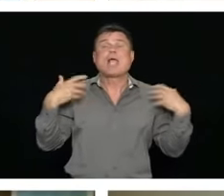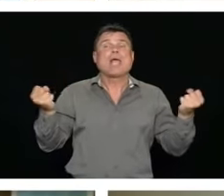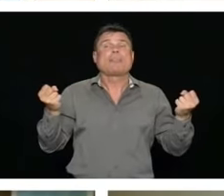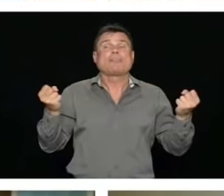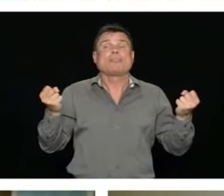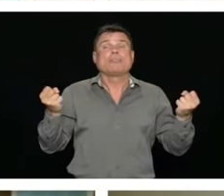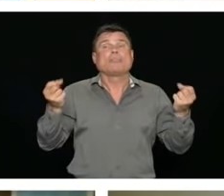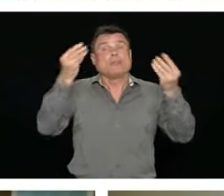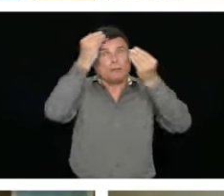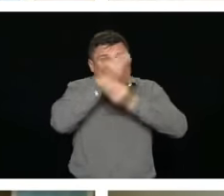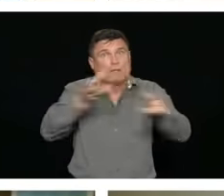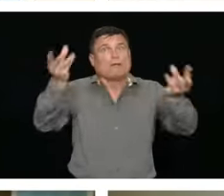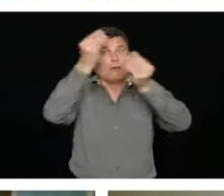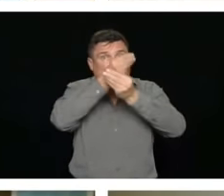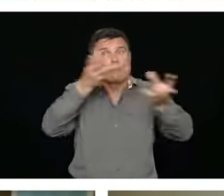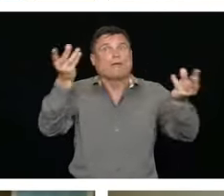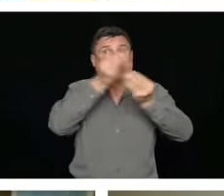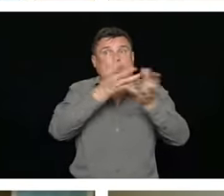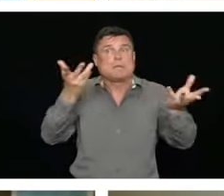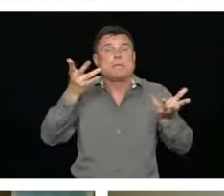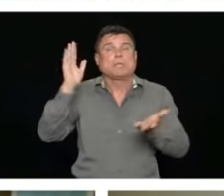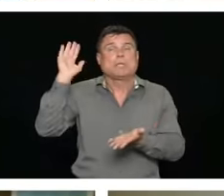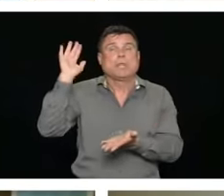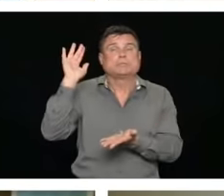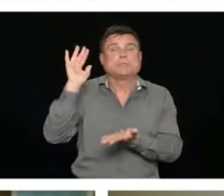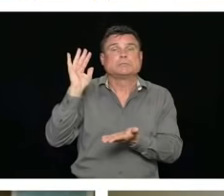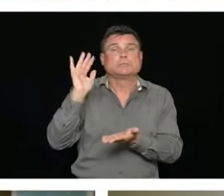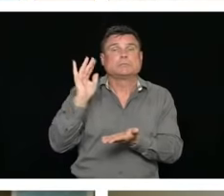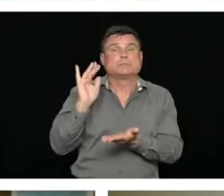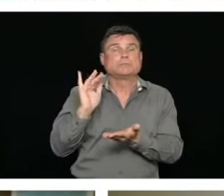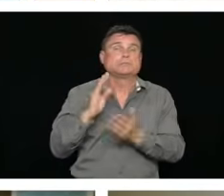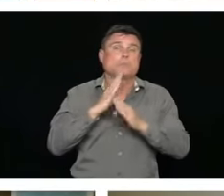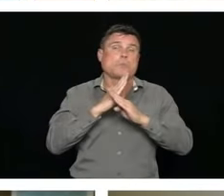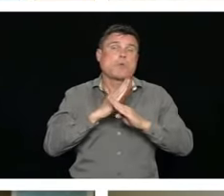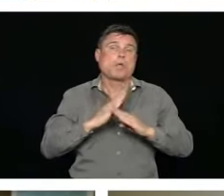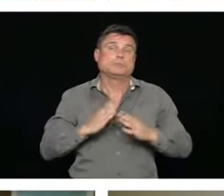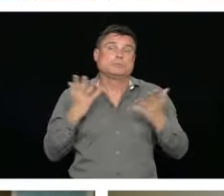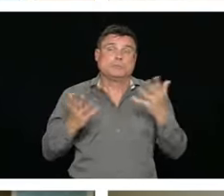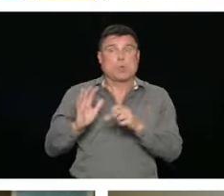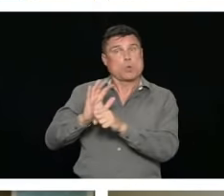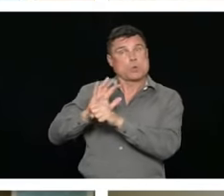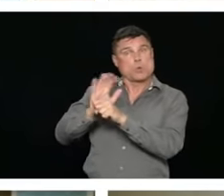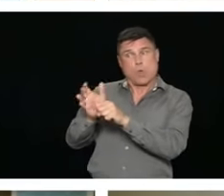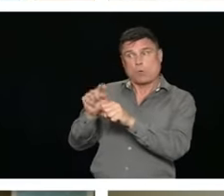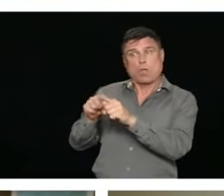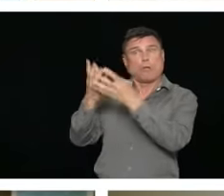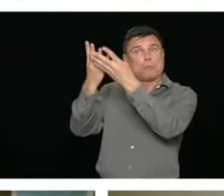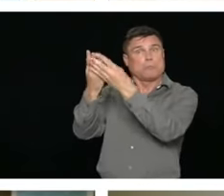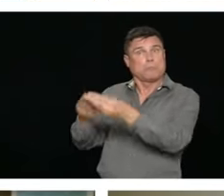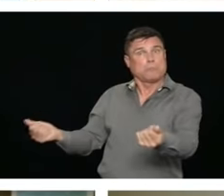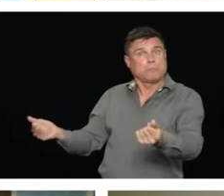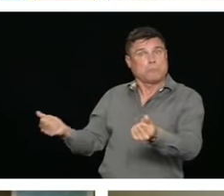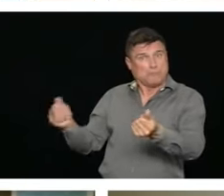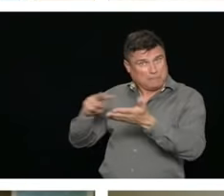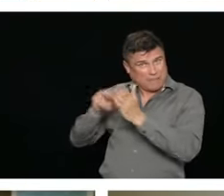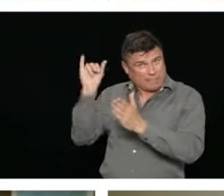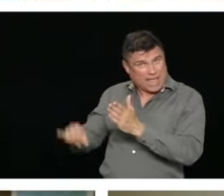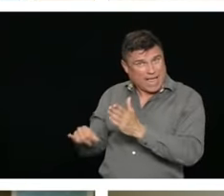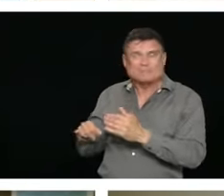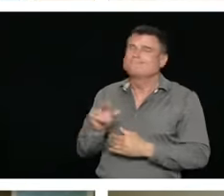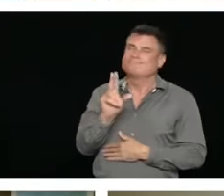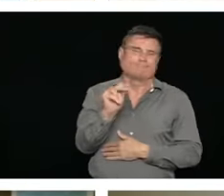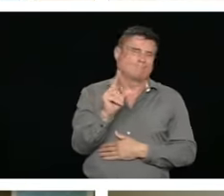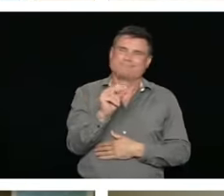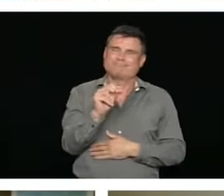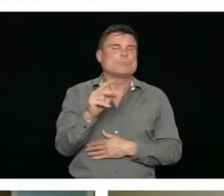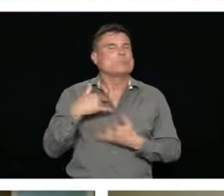away. And there are a lot of other viruses that float around in the fall and into the winter. And we're going to be